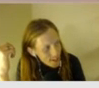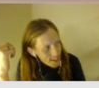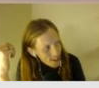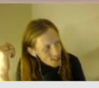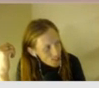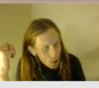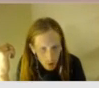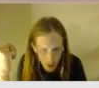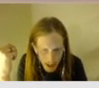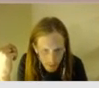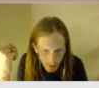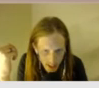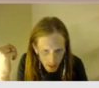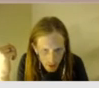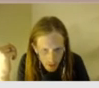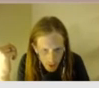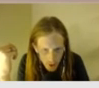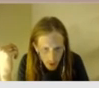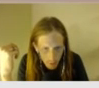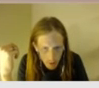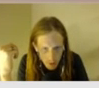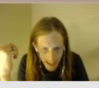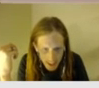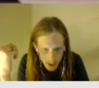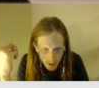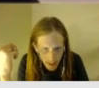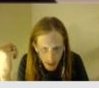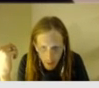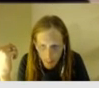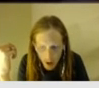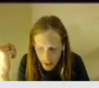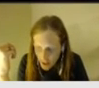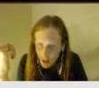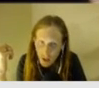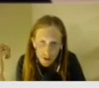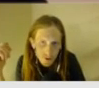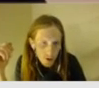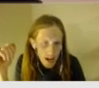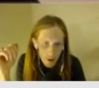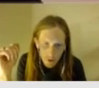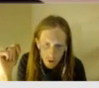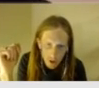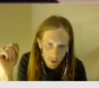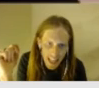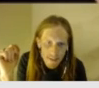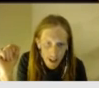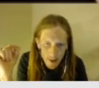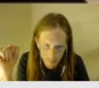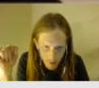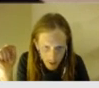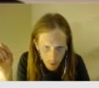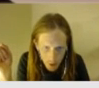what are some goals you have for your photography in the future? What would you like to do? And I'm talking far out over a